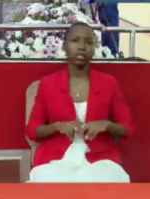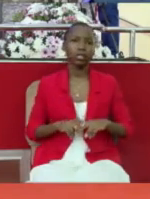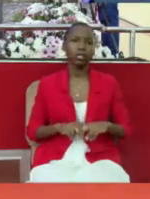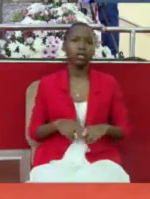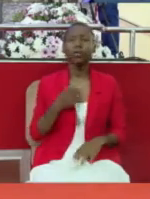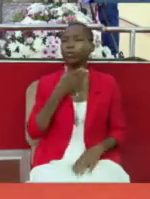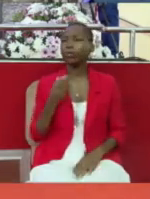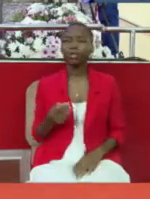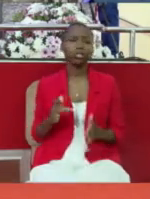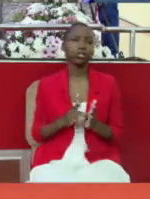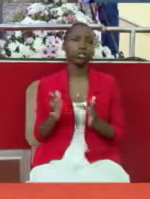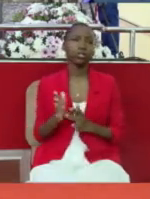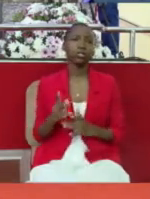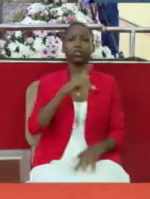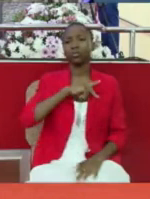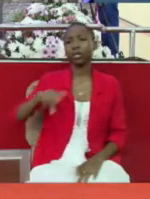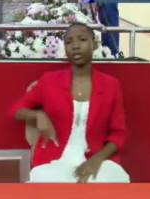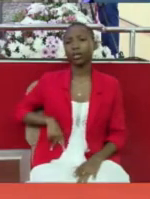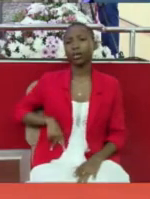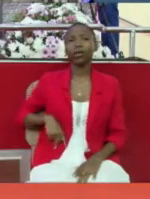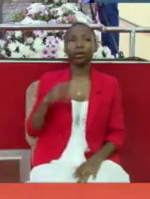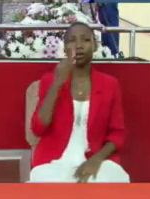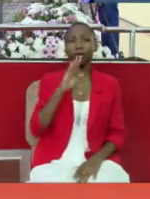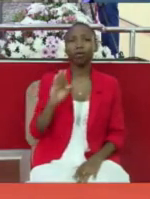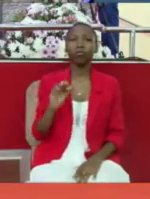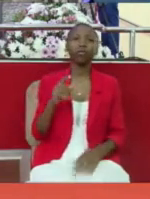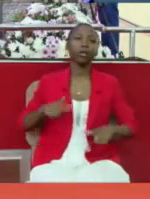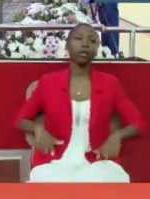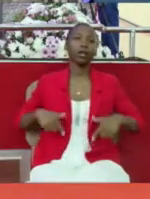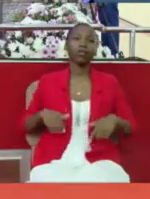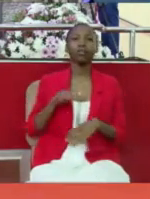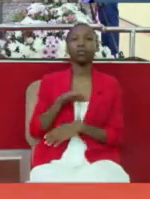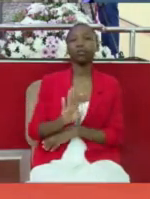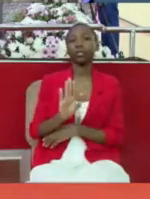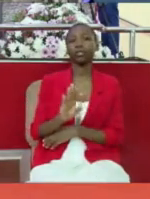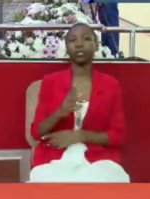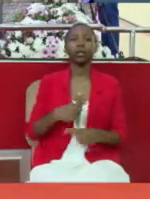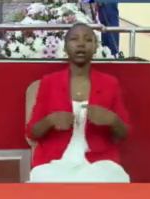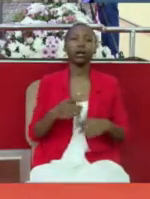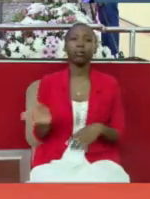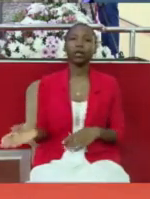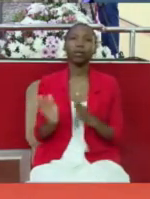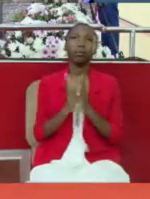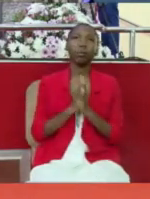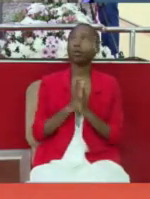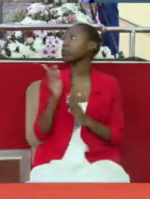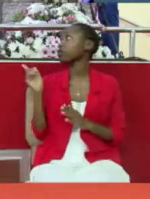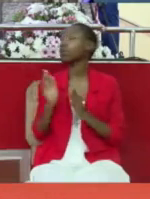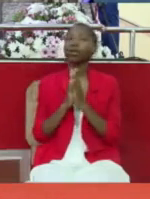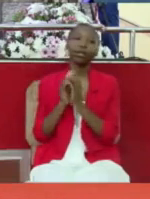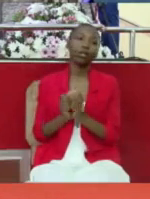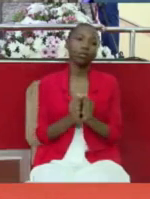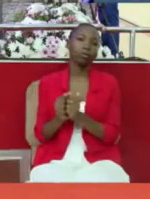mfalme. And to be Lord over your life. Nawe Bwana juu ya maisha yako. Join them here. Waunge ungana nao. In the mighty name of Jesus. Katika jina la Yesu. Join them here. Ungana